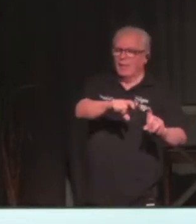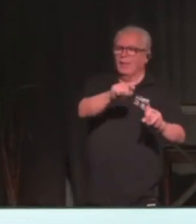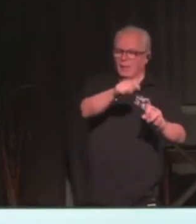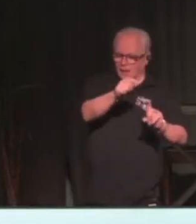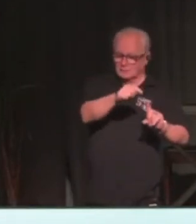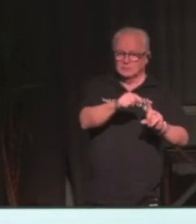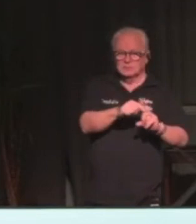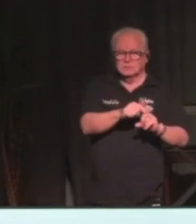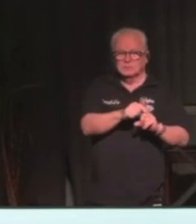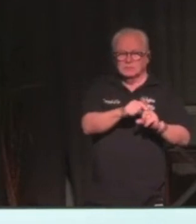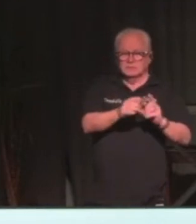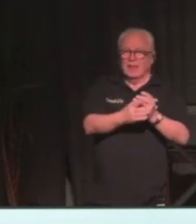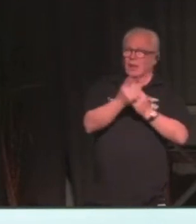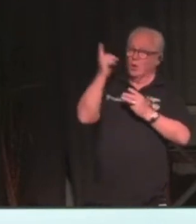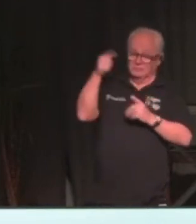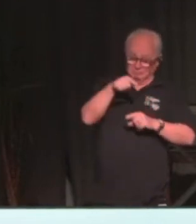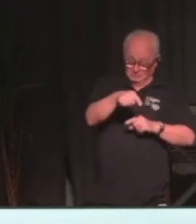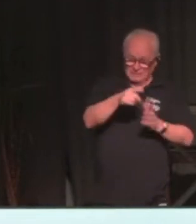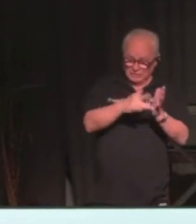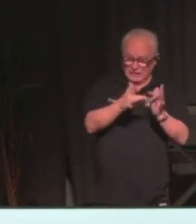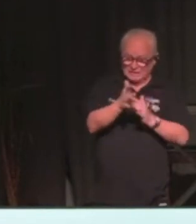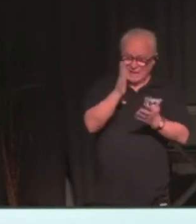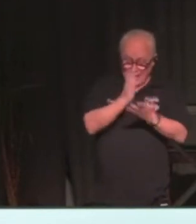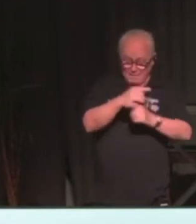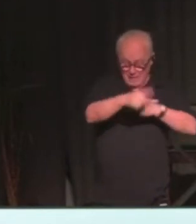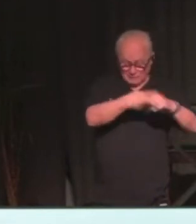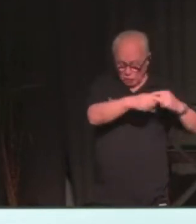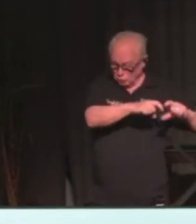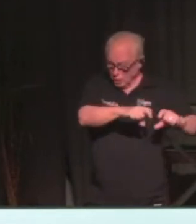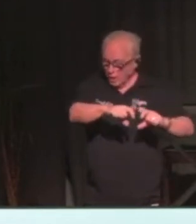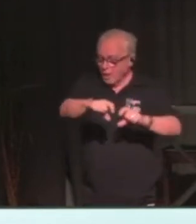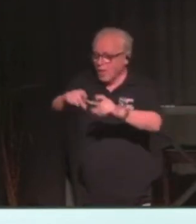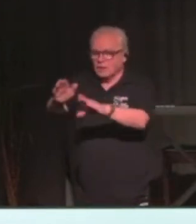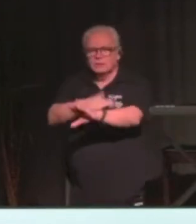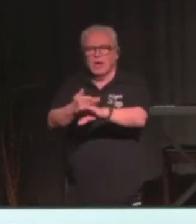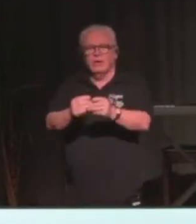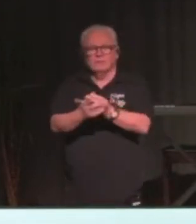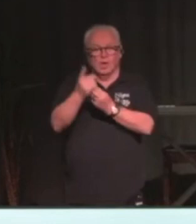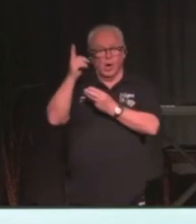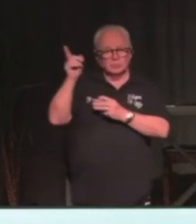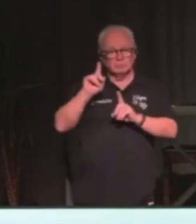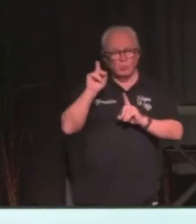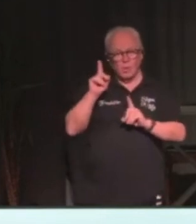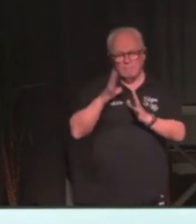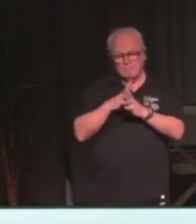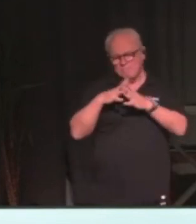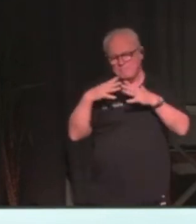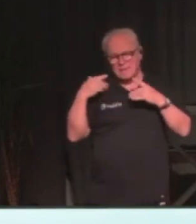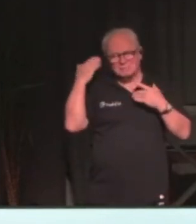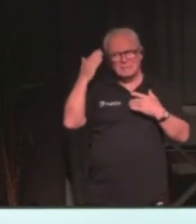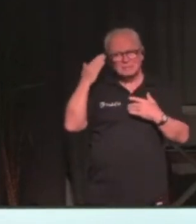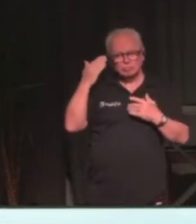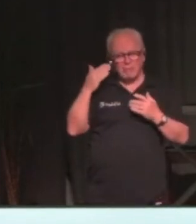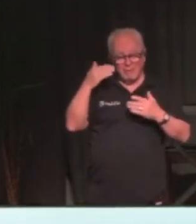to that position. He is the eternal Son of God. But the great mystery of the scriptures is that